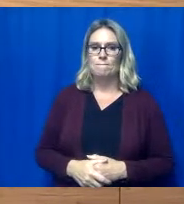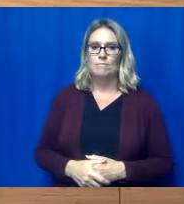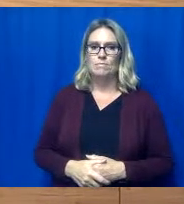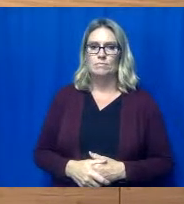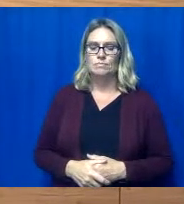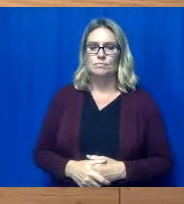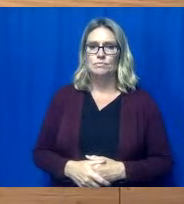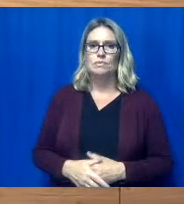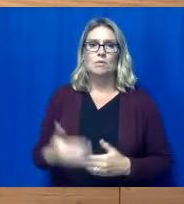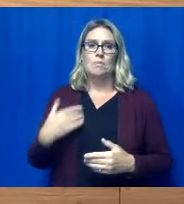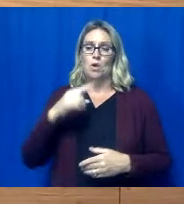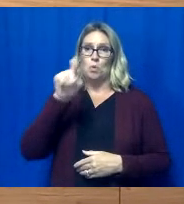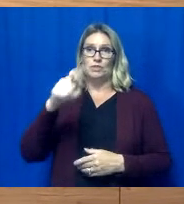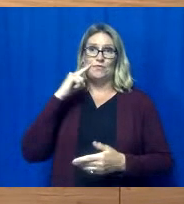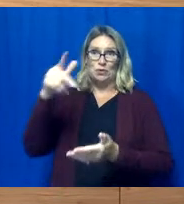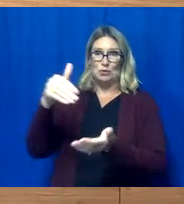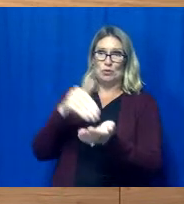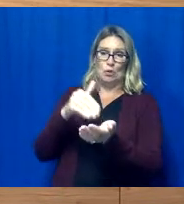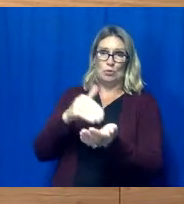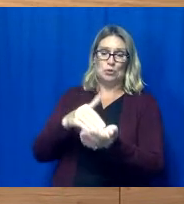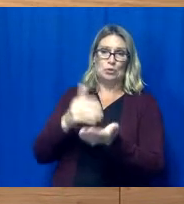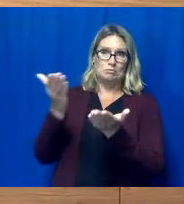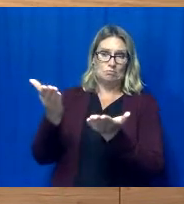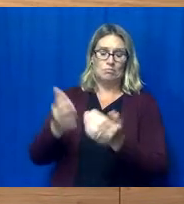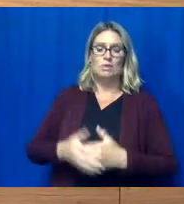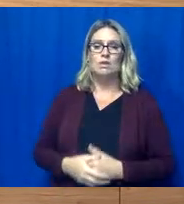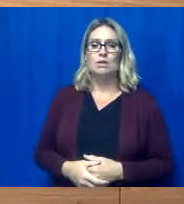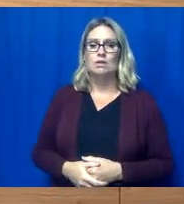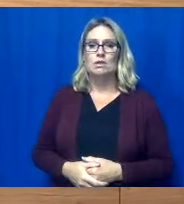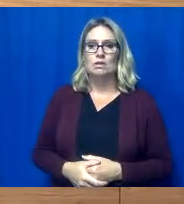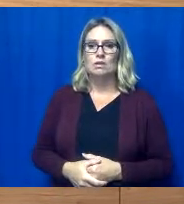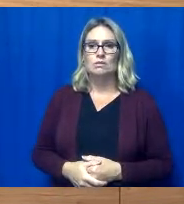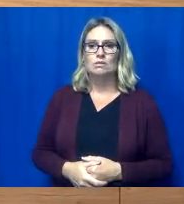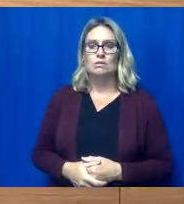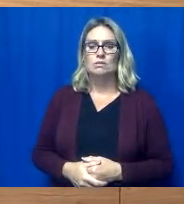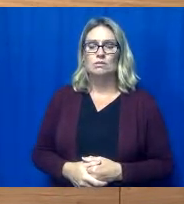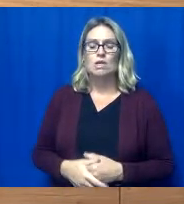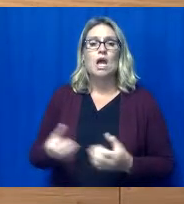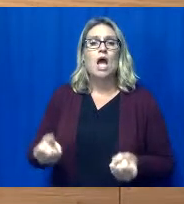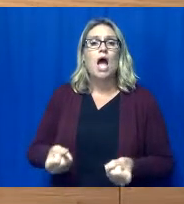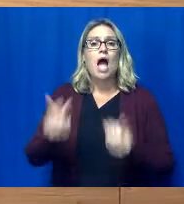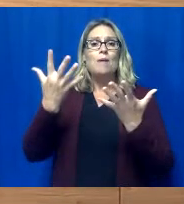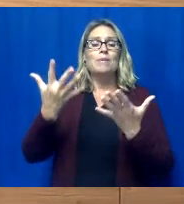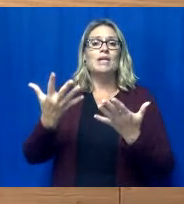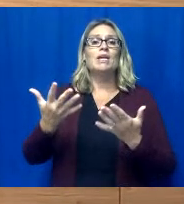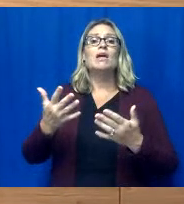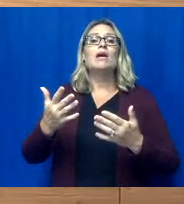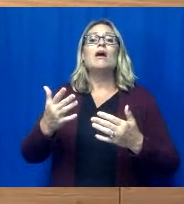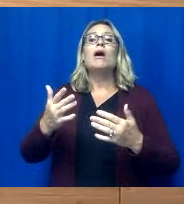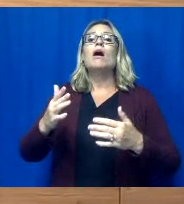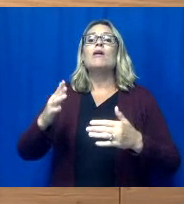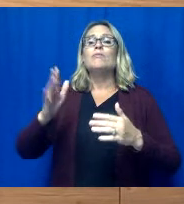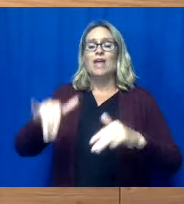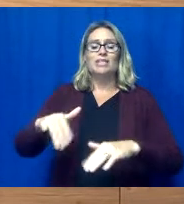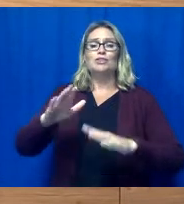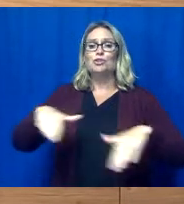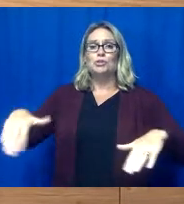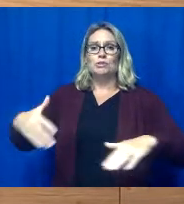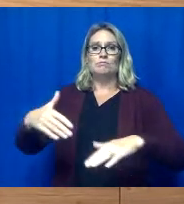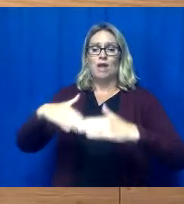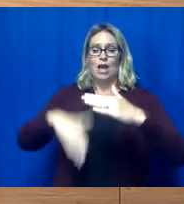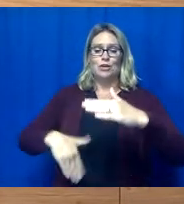Dr. Russell, how many of the unvaccinated cases involve children under 12 who are too young